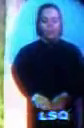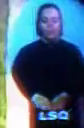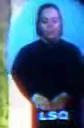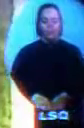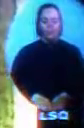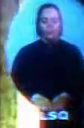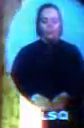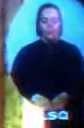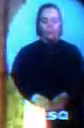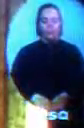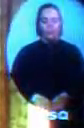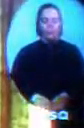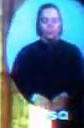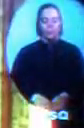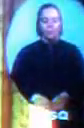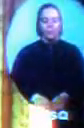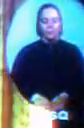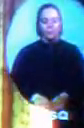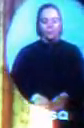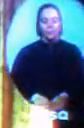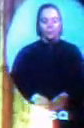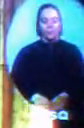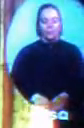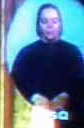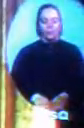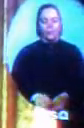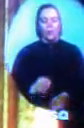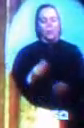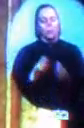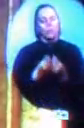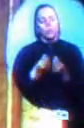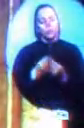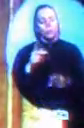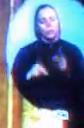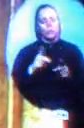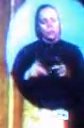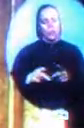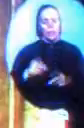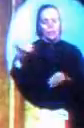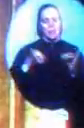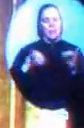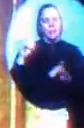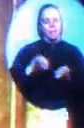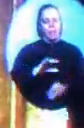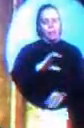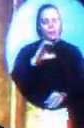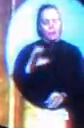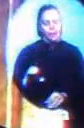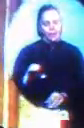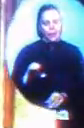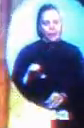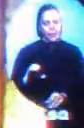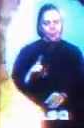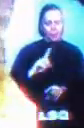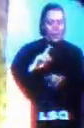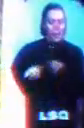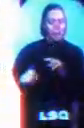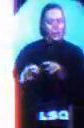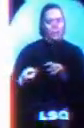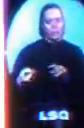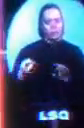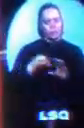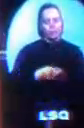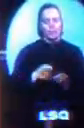Canada brings in 200,000 temporary foreign workers, and this government does nothing while the rights to join a union is denied. The